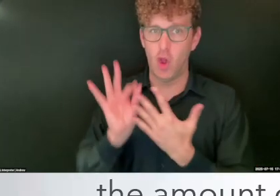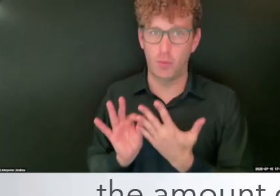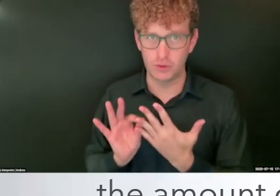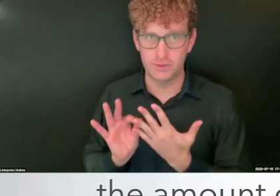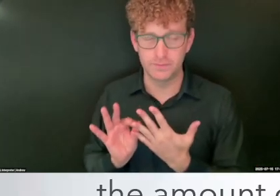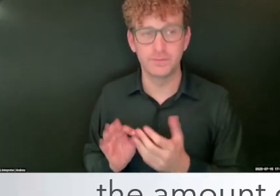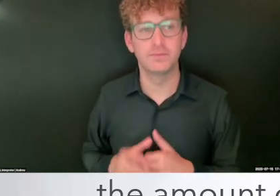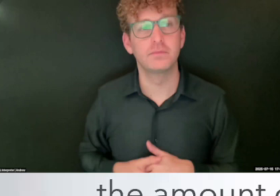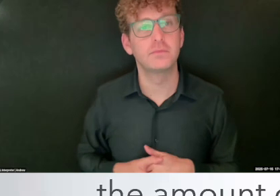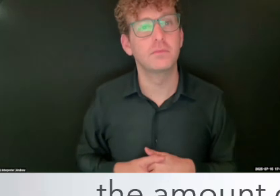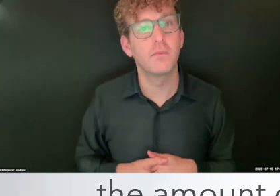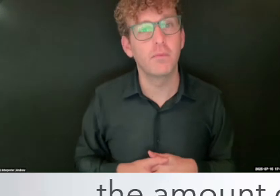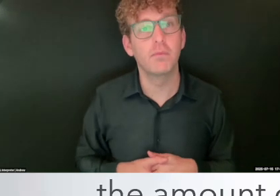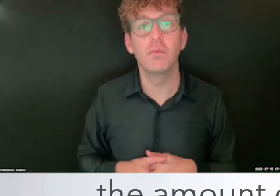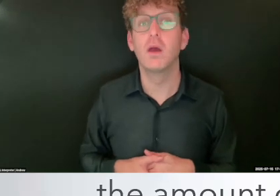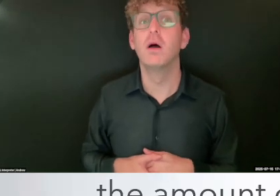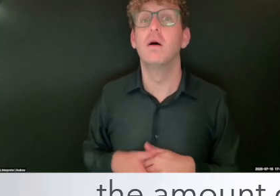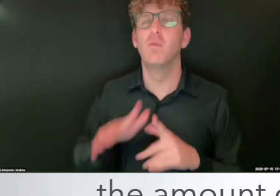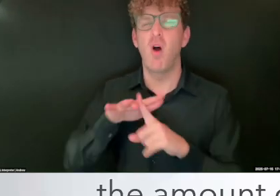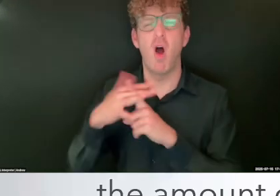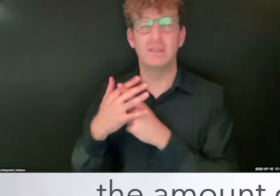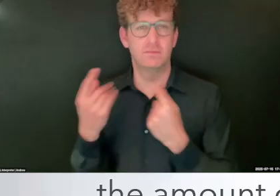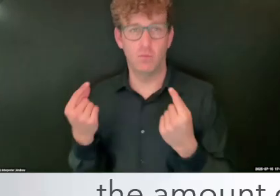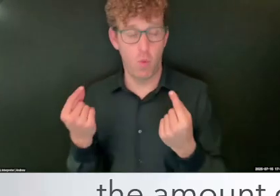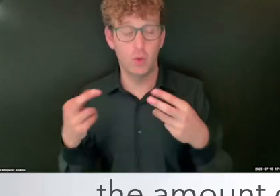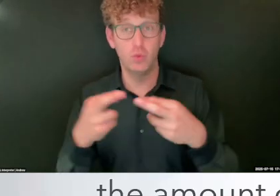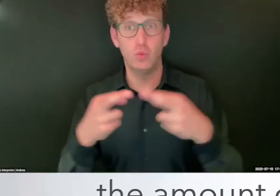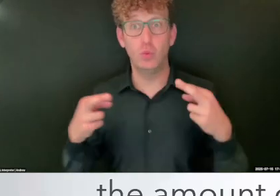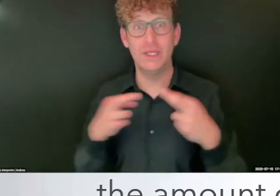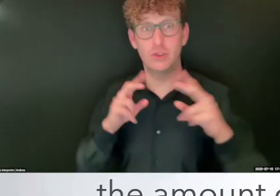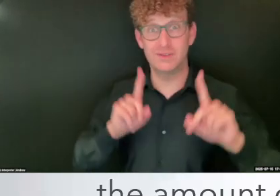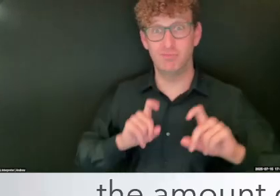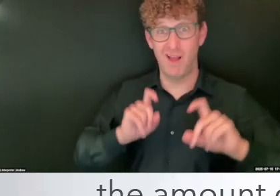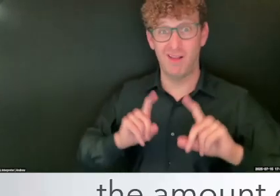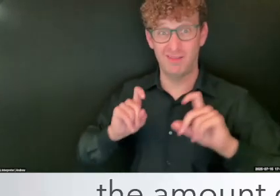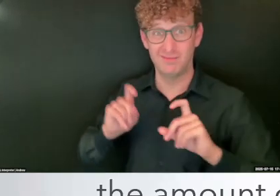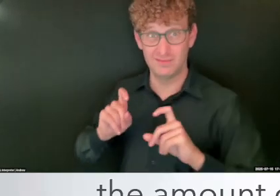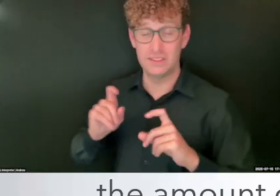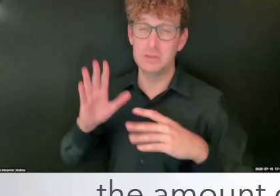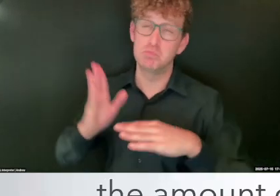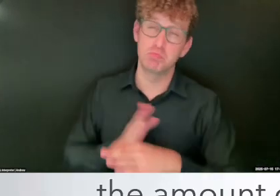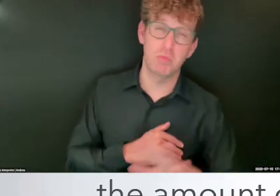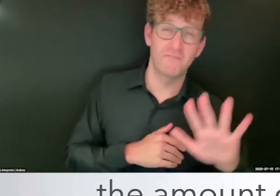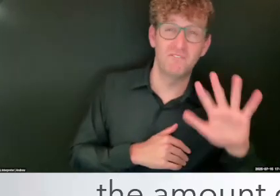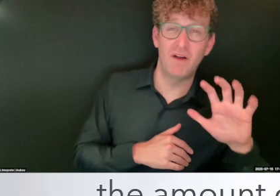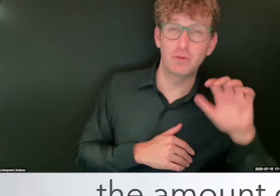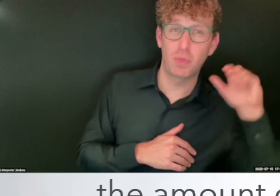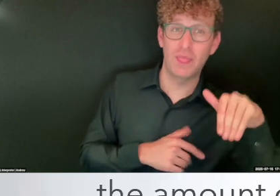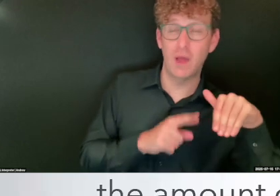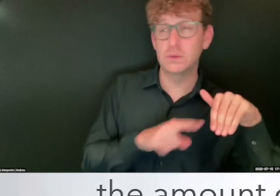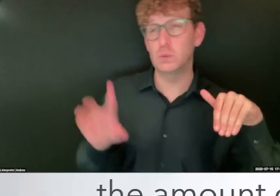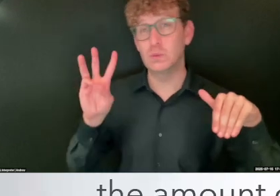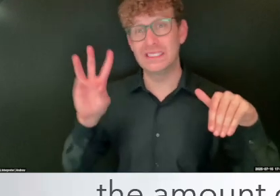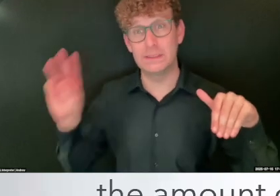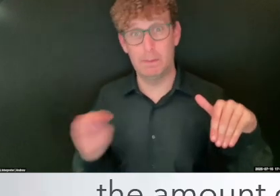pilots grants ranged from $500,000 to $6 million each, and statewide CMO's needs assessments range